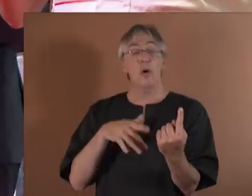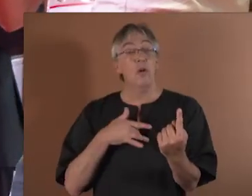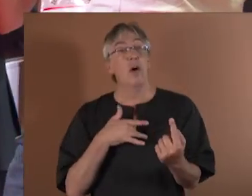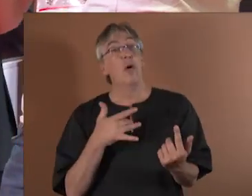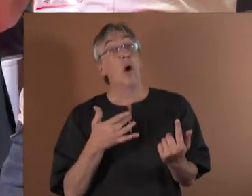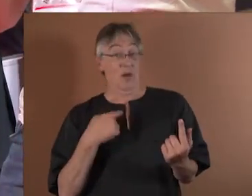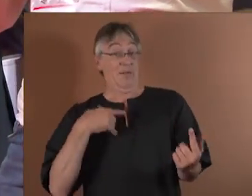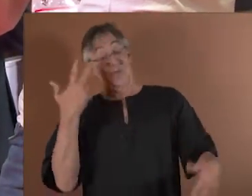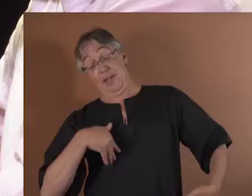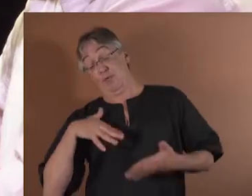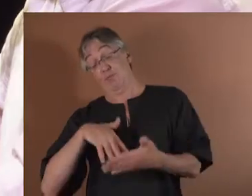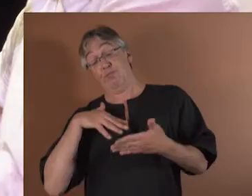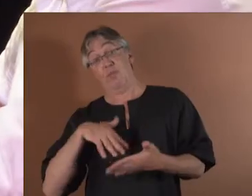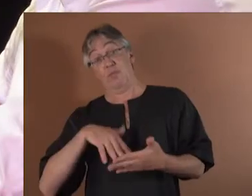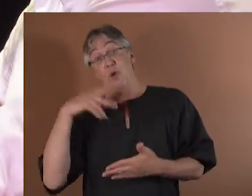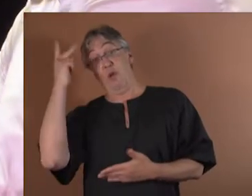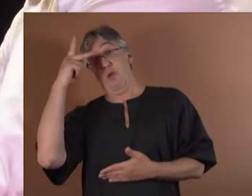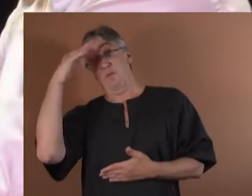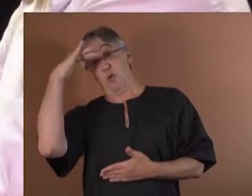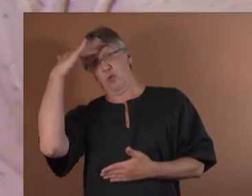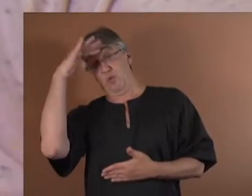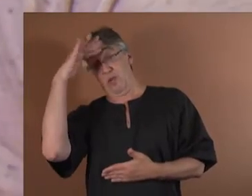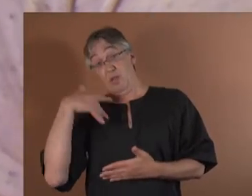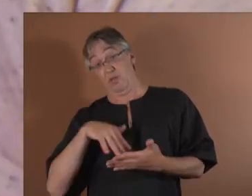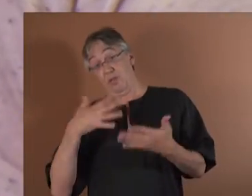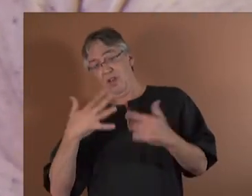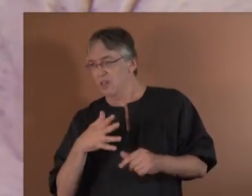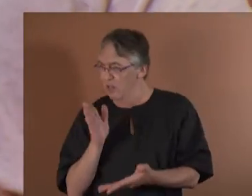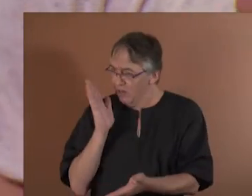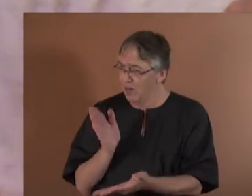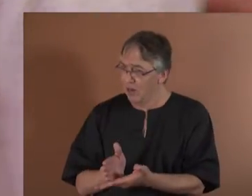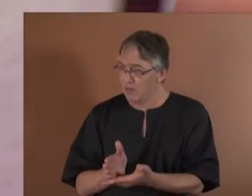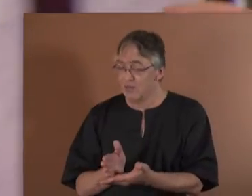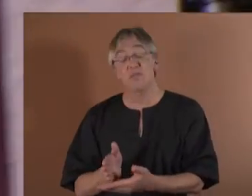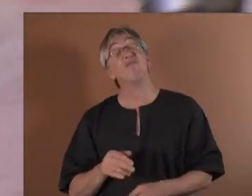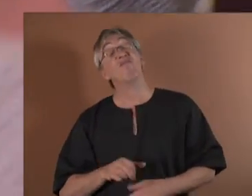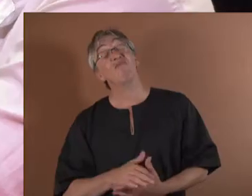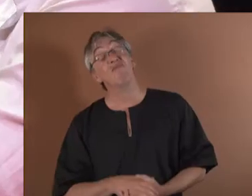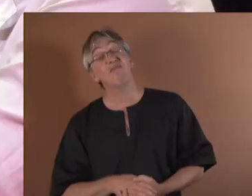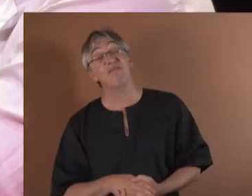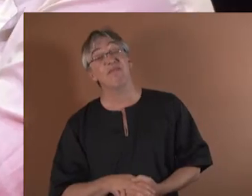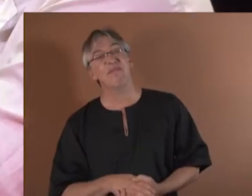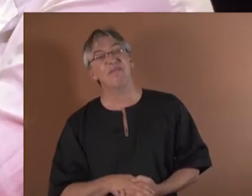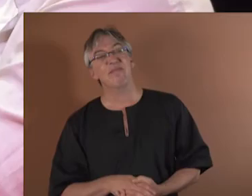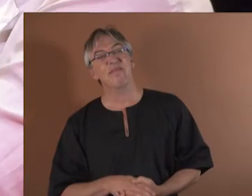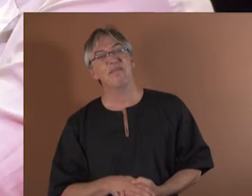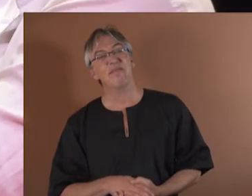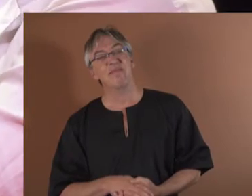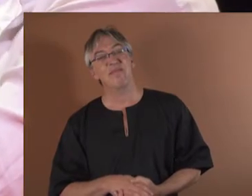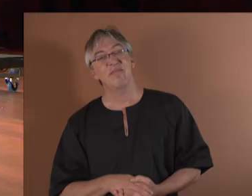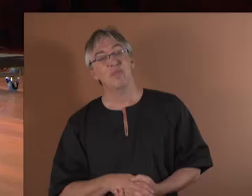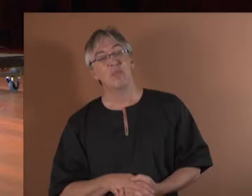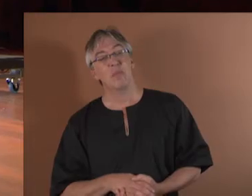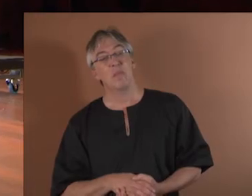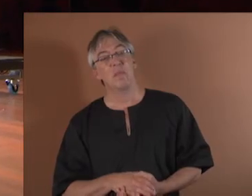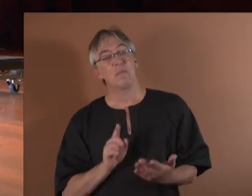philosophy and... You did? Yeah, and... Oh, how ironic. Yeah, I can tell you... ...this thing tastes a